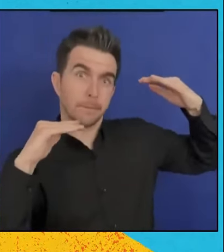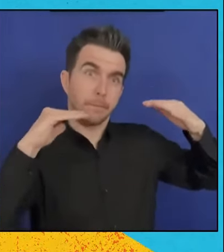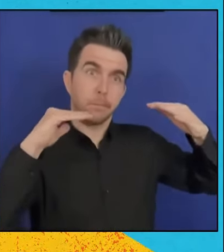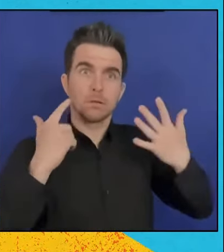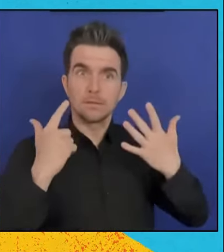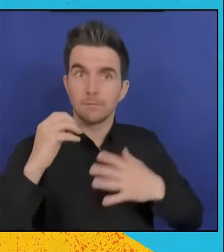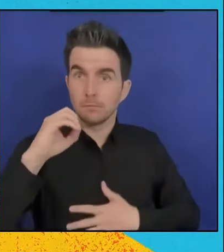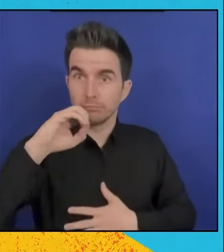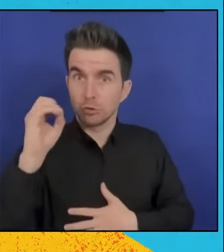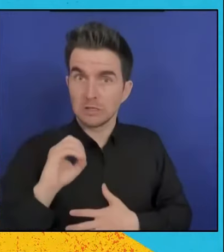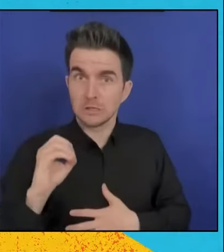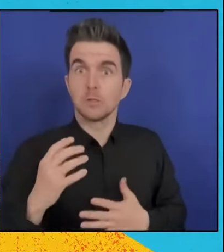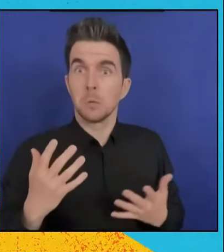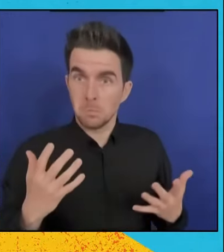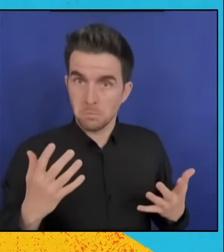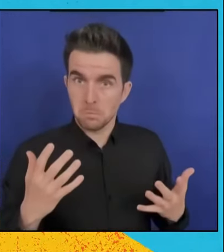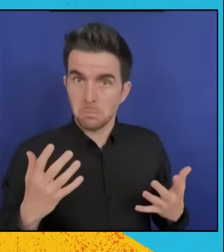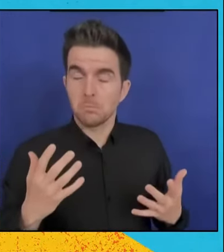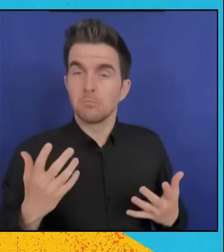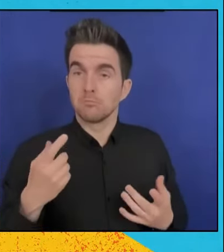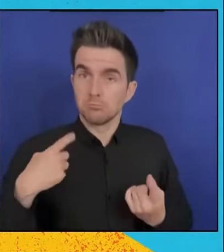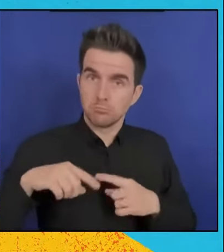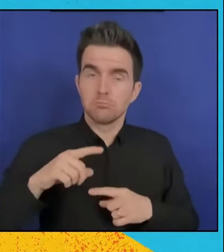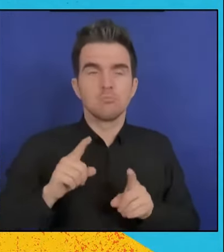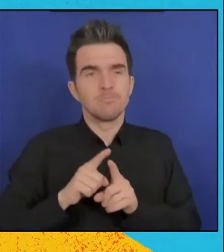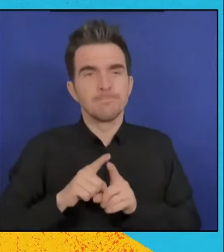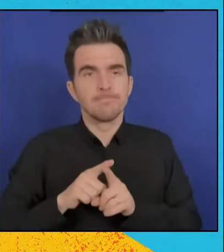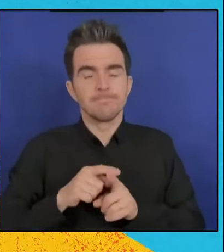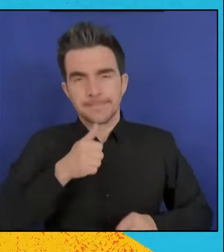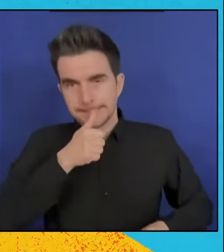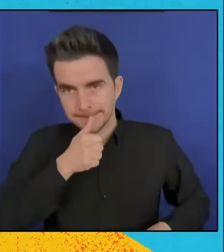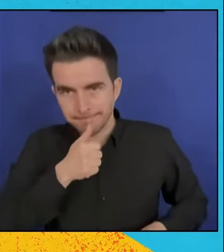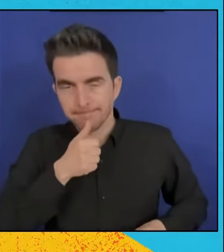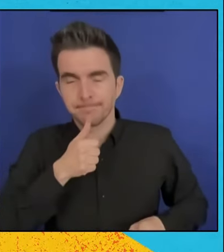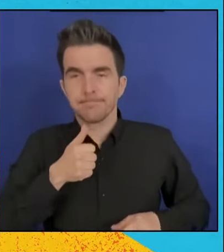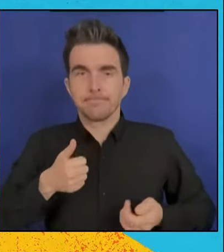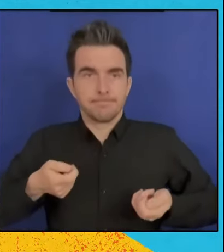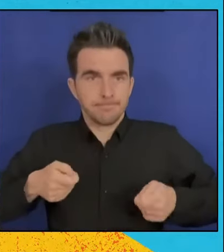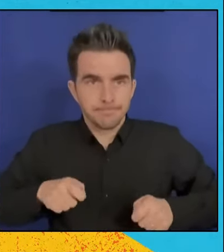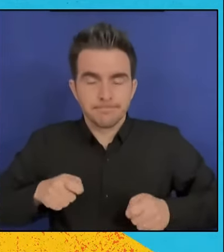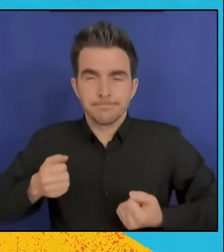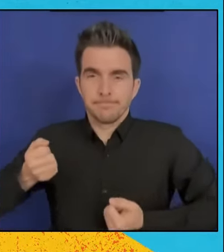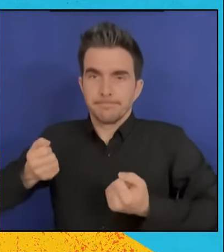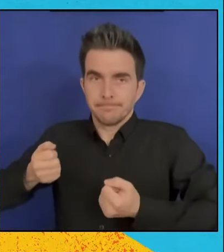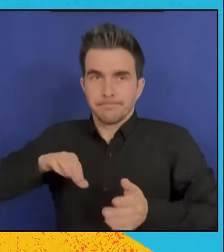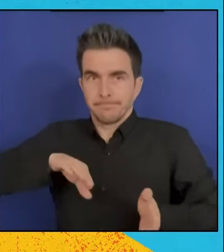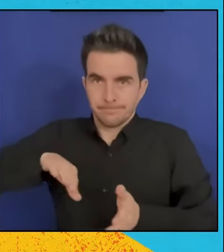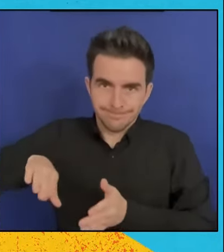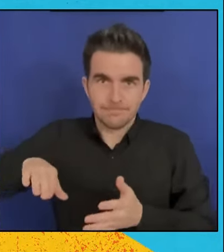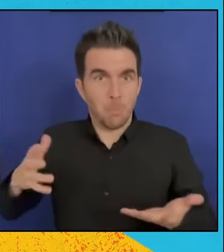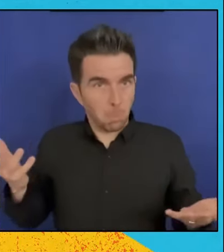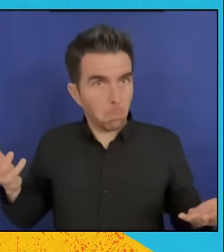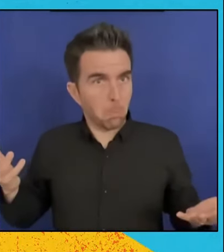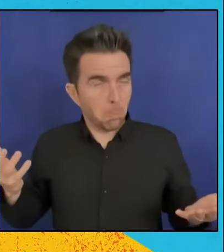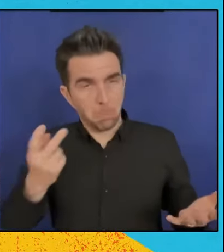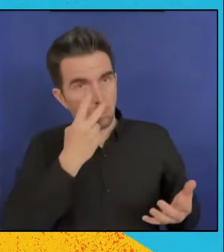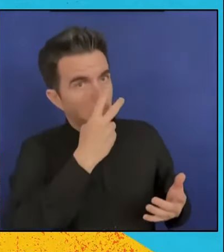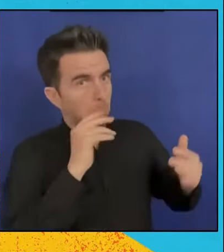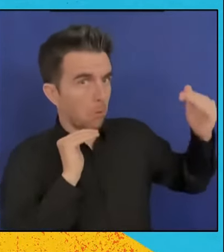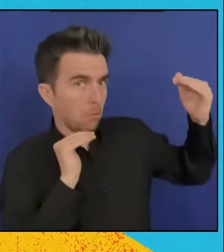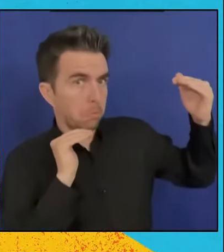and myself. Our world is really full of different sorts of distractions, not just for climate, but taking out